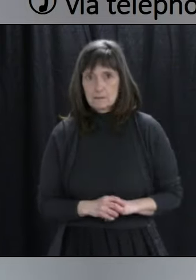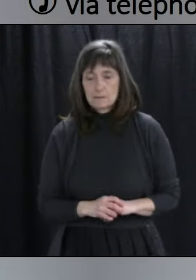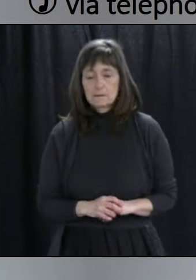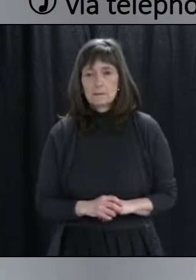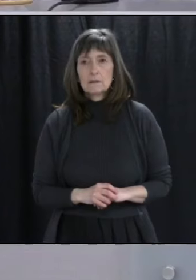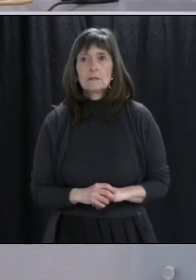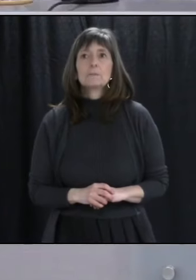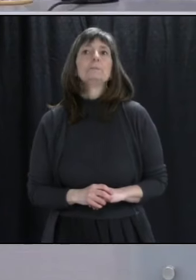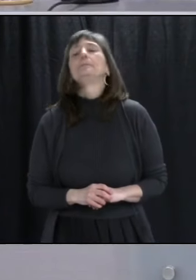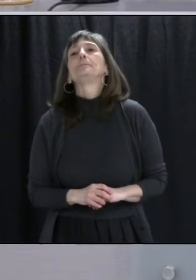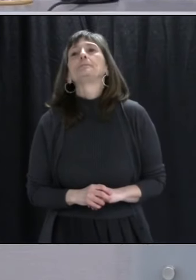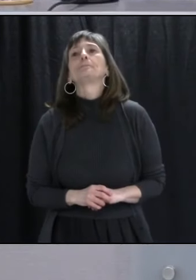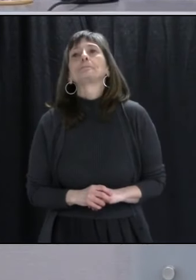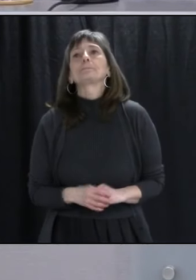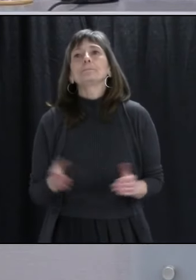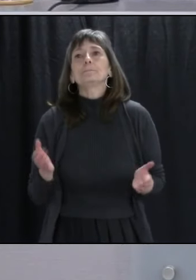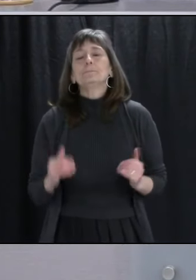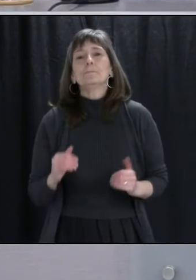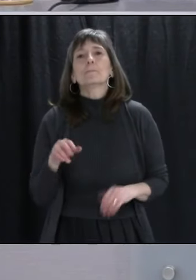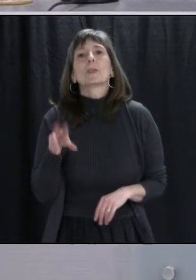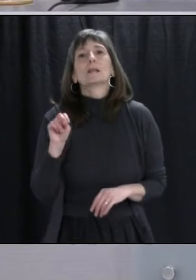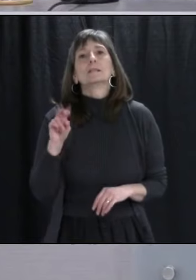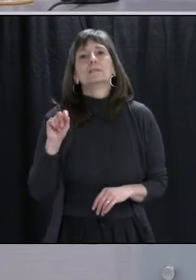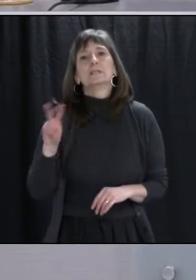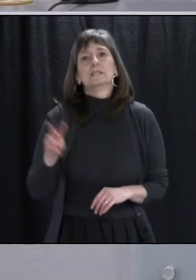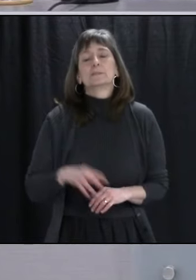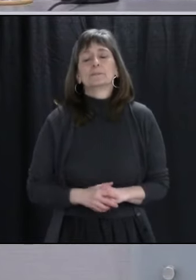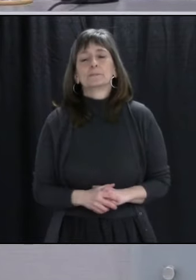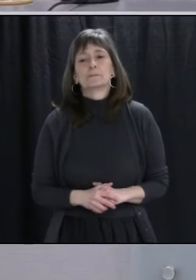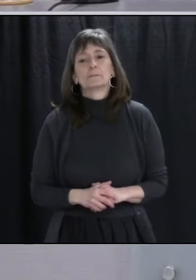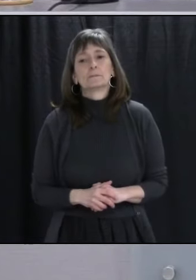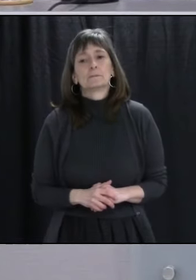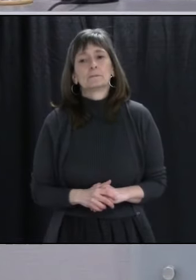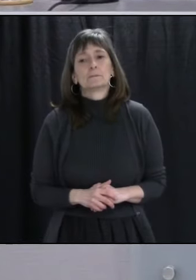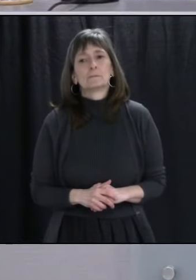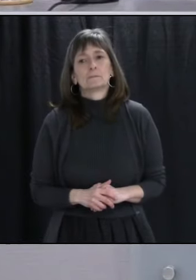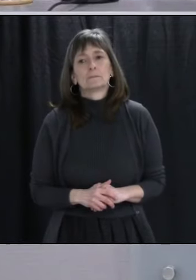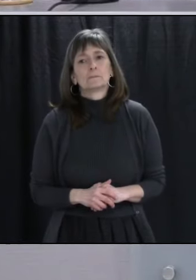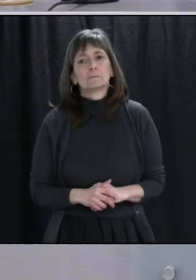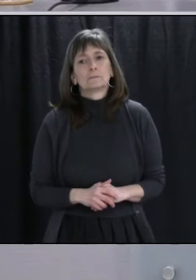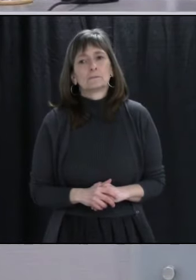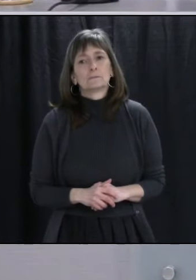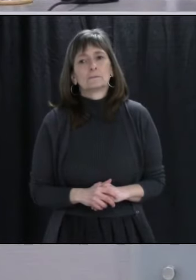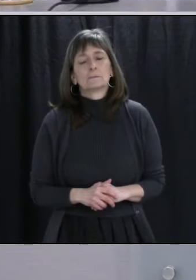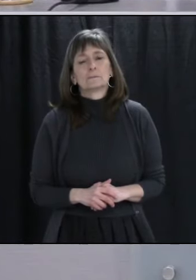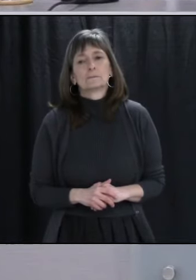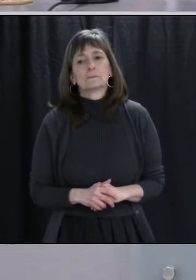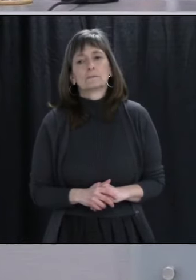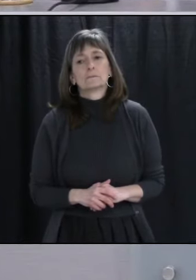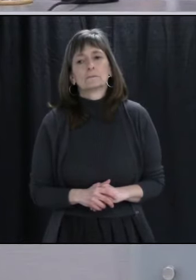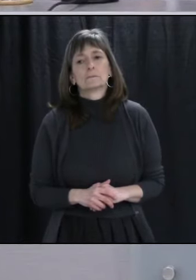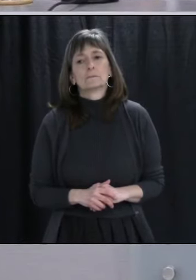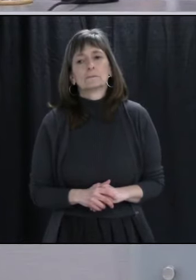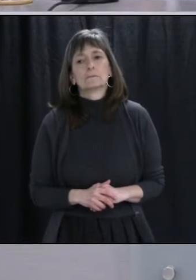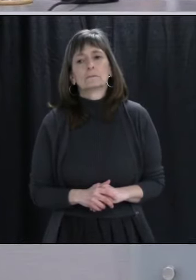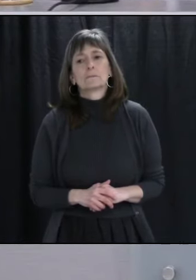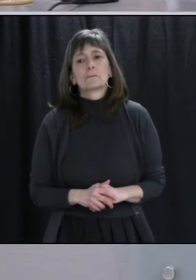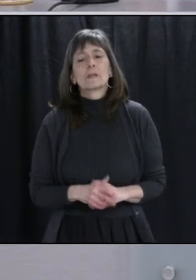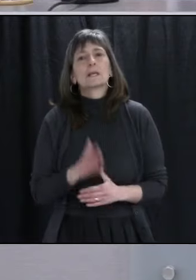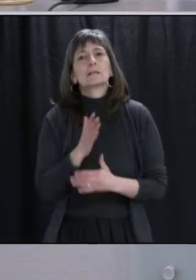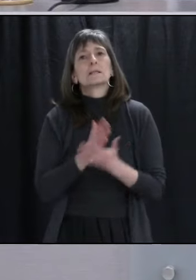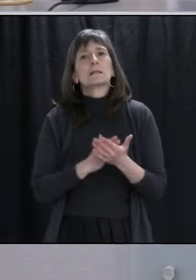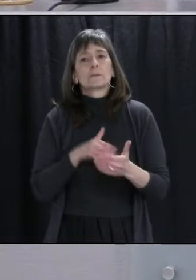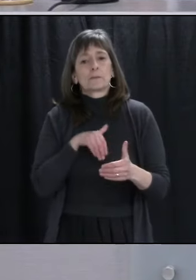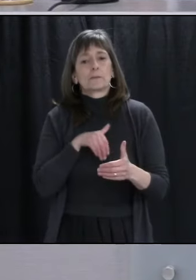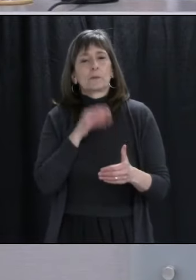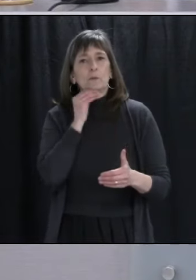The next question is from Kellyanne Roberts from NTV News. Please go ahead. Thank you. Some expecting mothers say they're